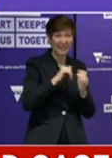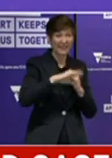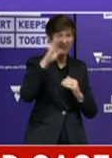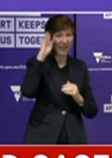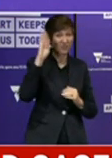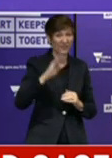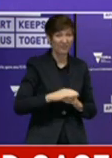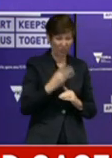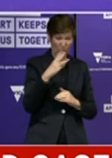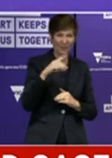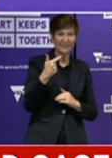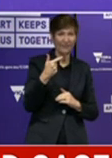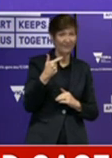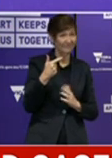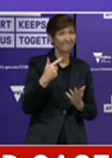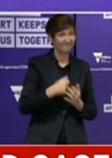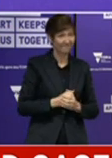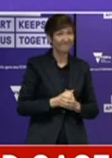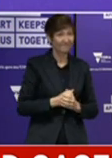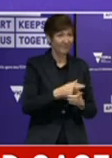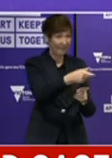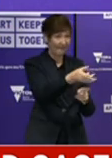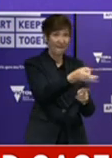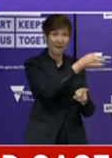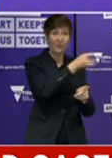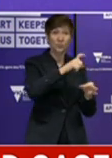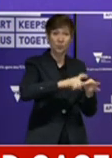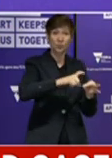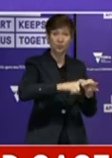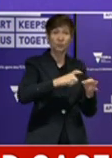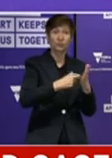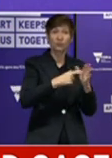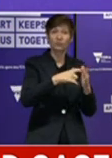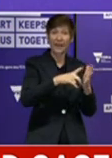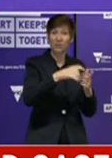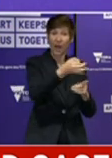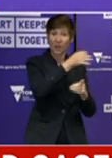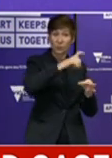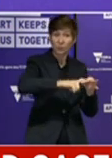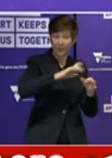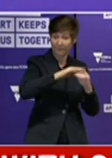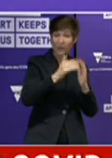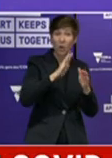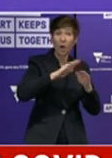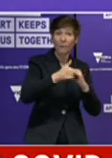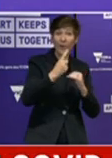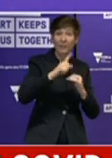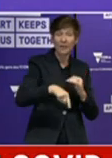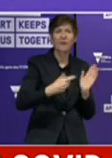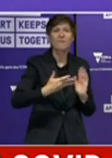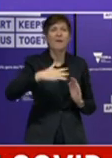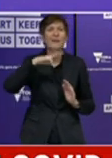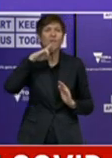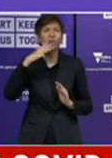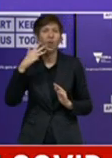areas. Sorry, what was the actual number for overall active cases? You said it's less than 1,000. 991. Thank you. Sorry, I